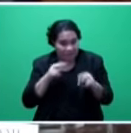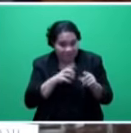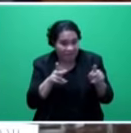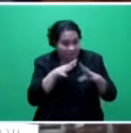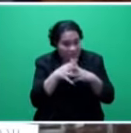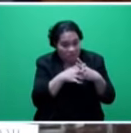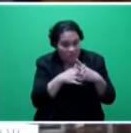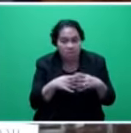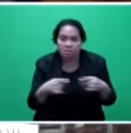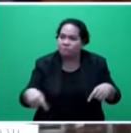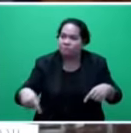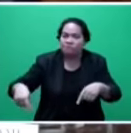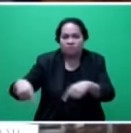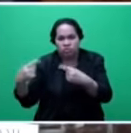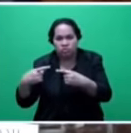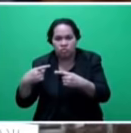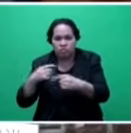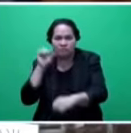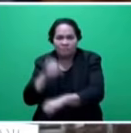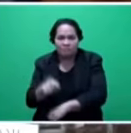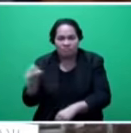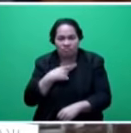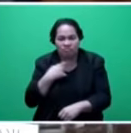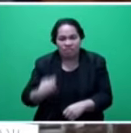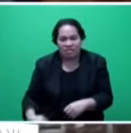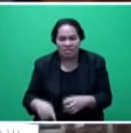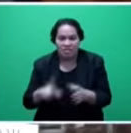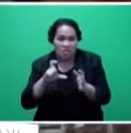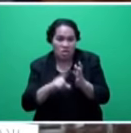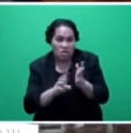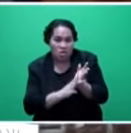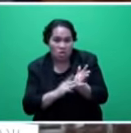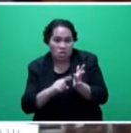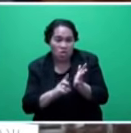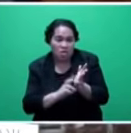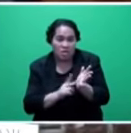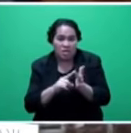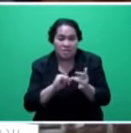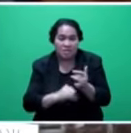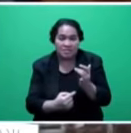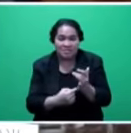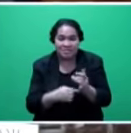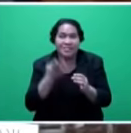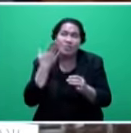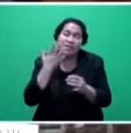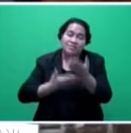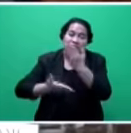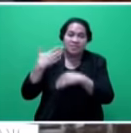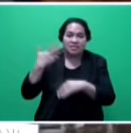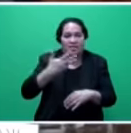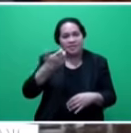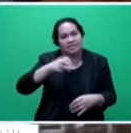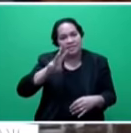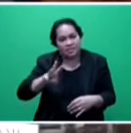in defeating Chinese communist terrorists in Malaya before it formed the Federation and became Malaysia in 1963.